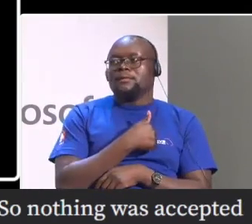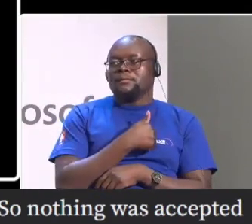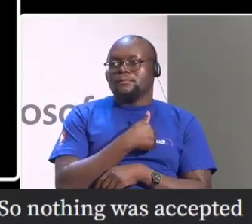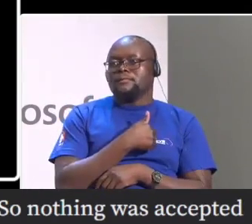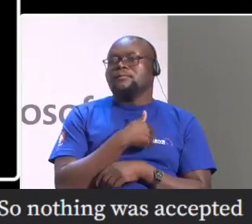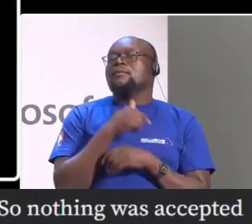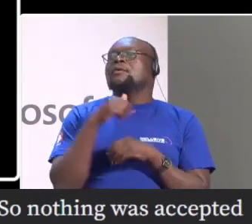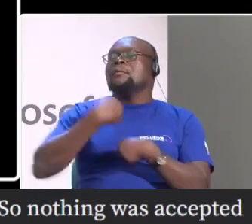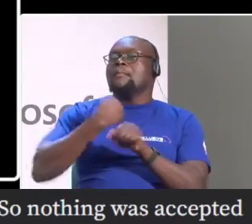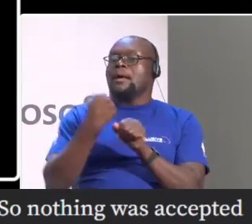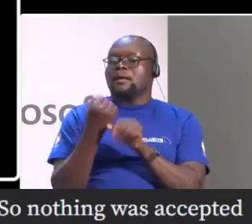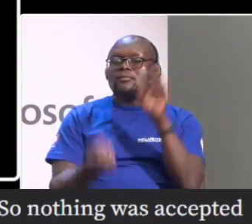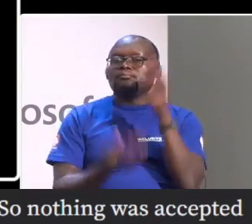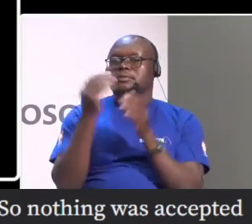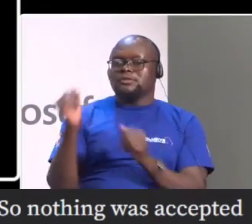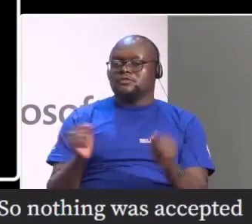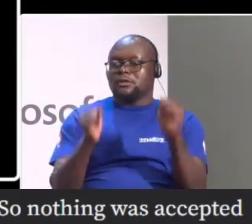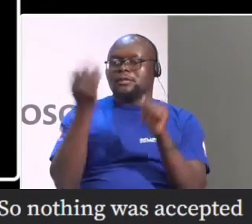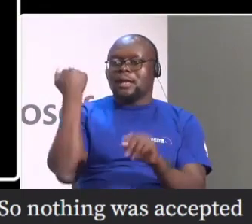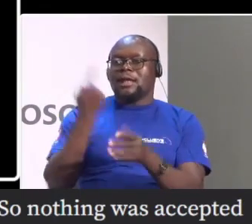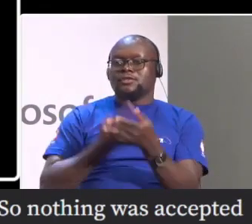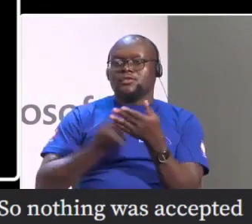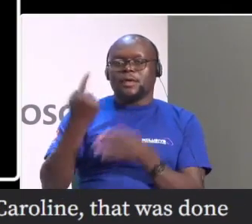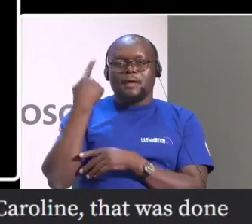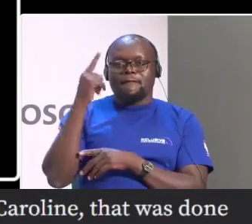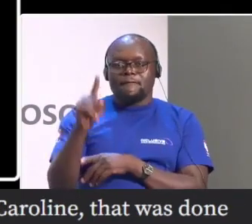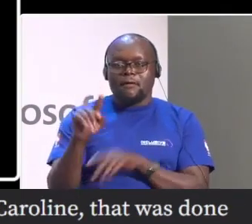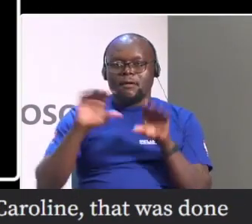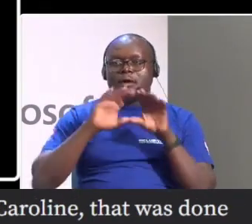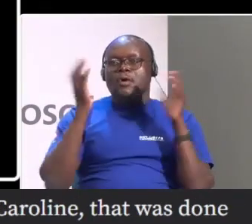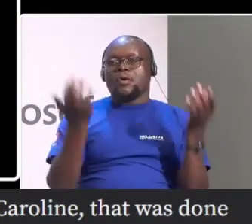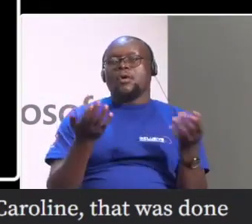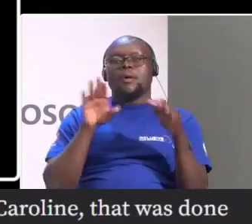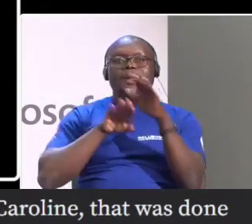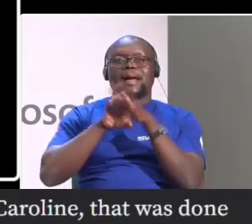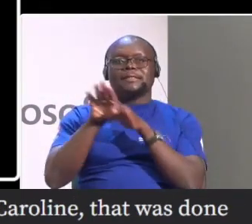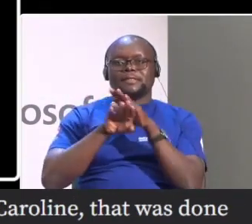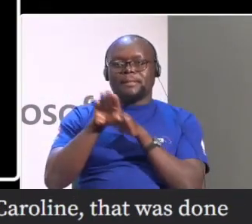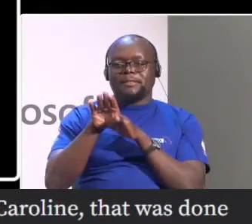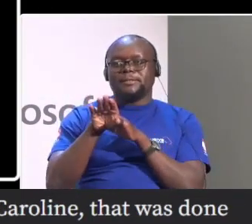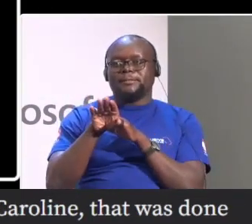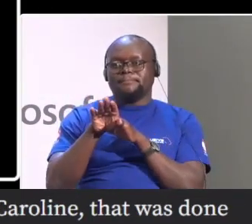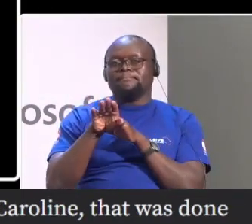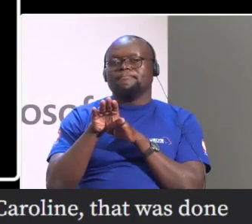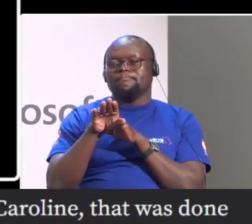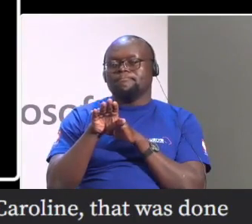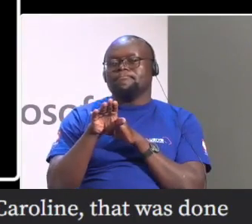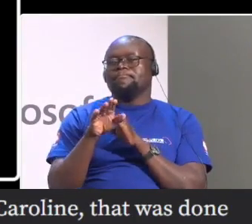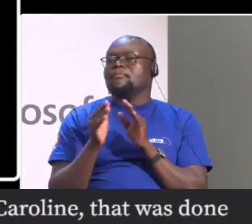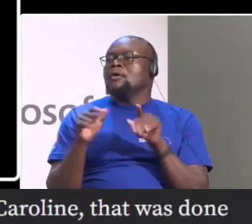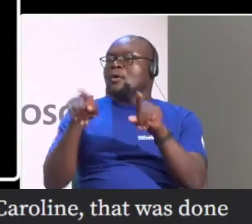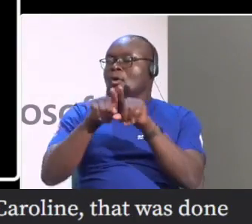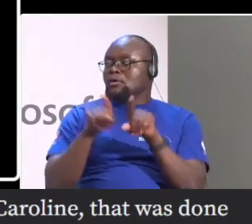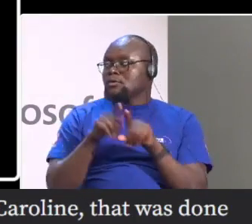our strategy last week for Global Accessibility Awareness Day.